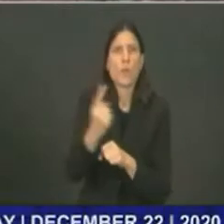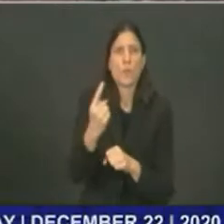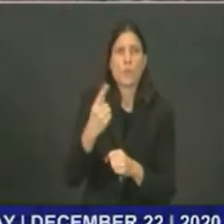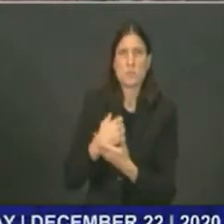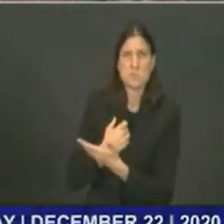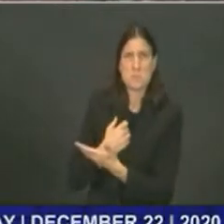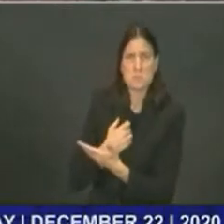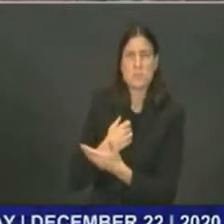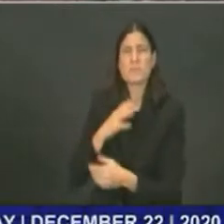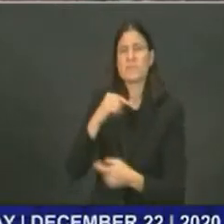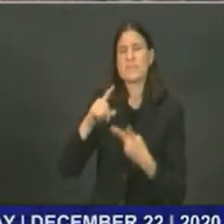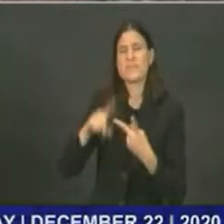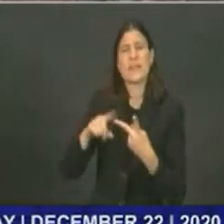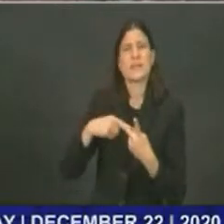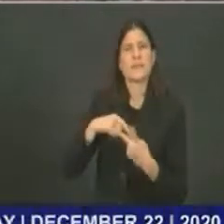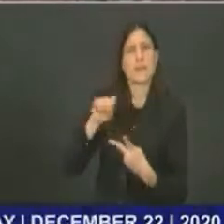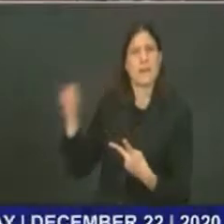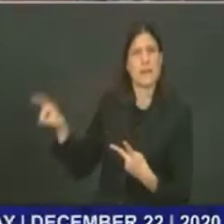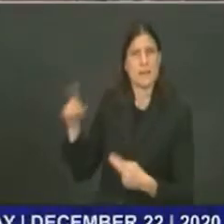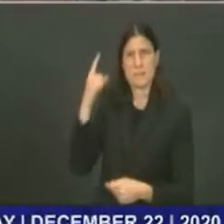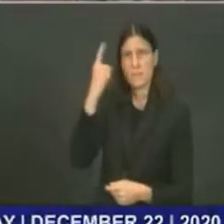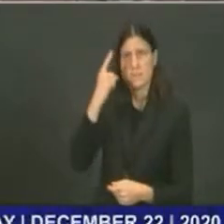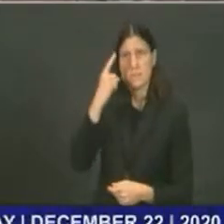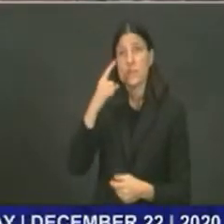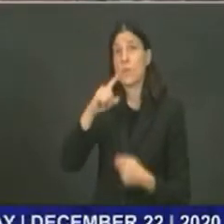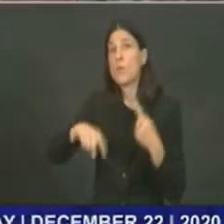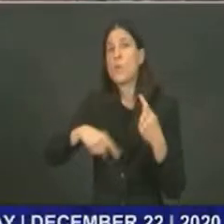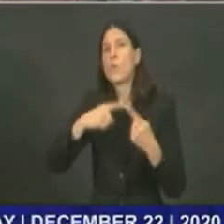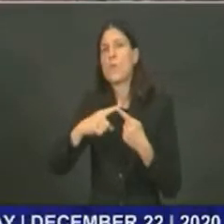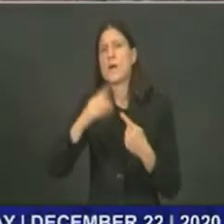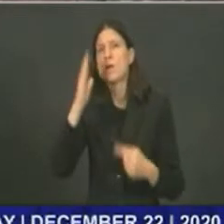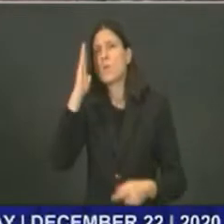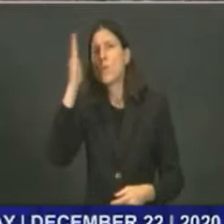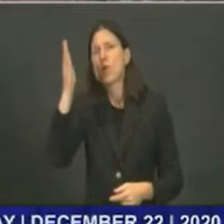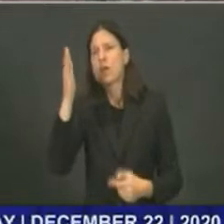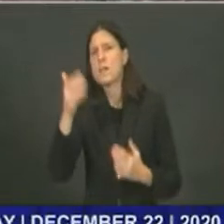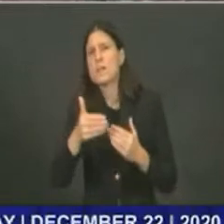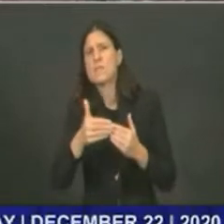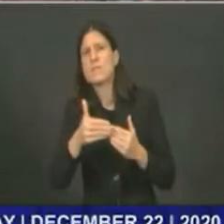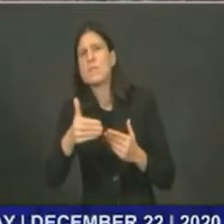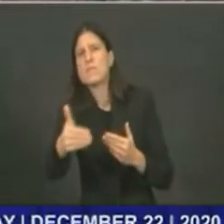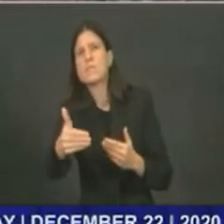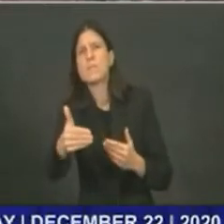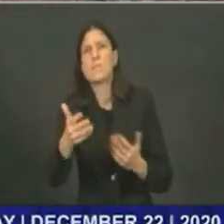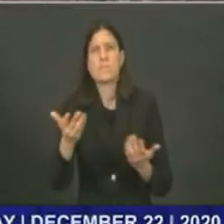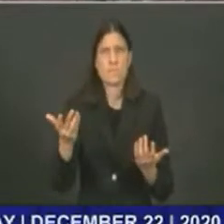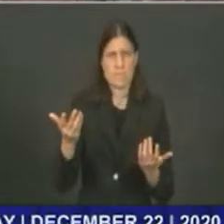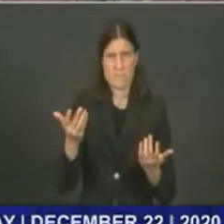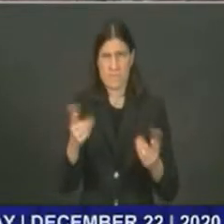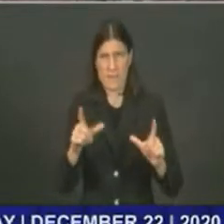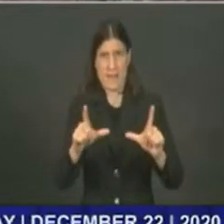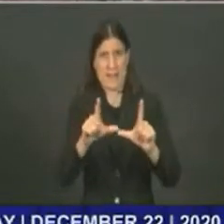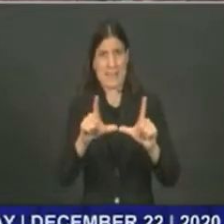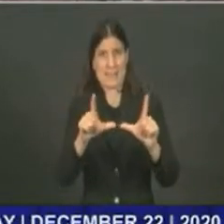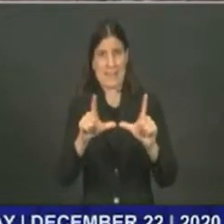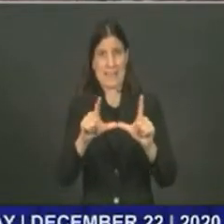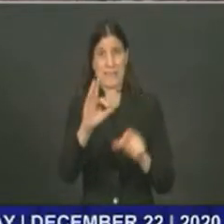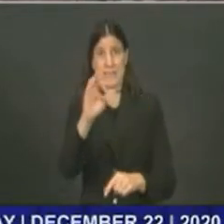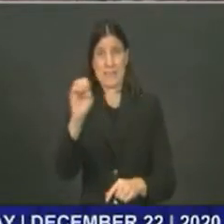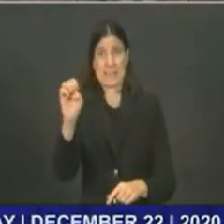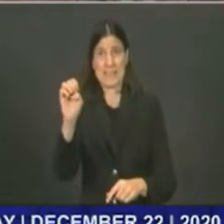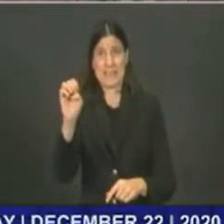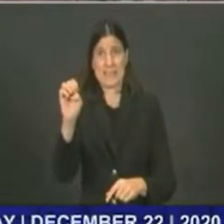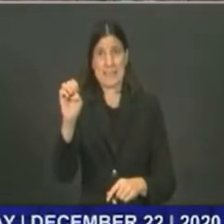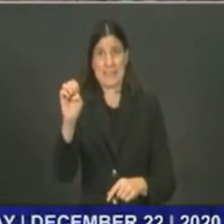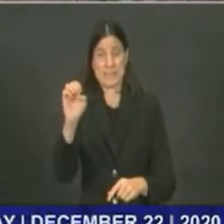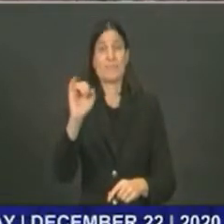the relaxation or at least the temporary elimination of filing fees, licensing fees for industries that literally need to continue